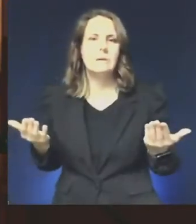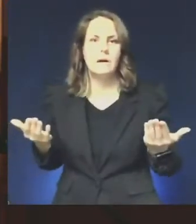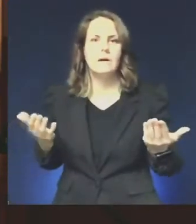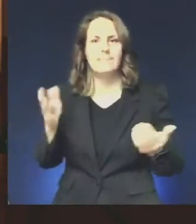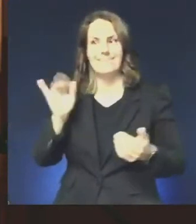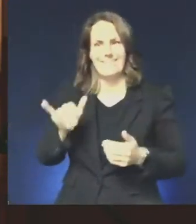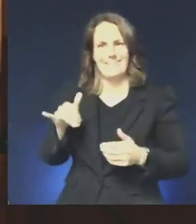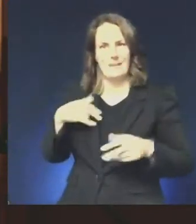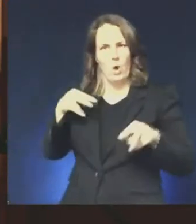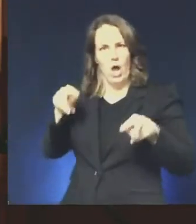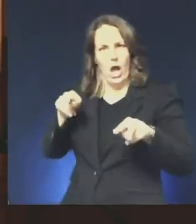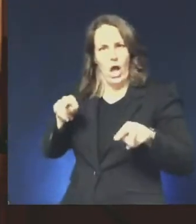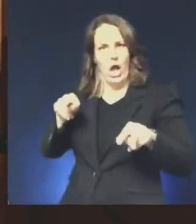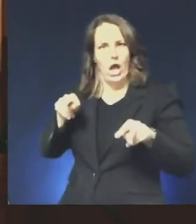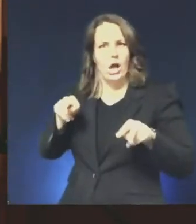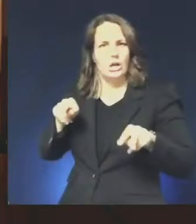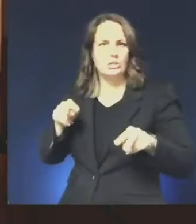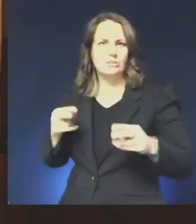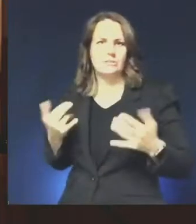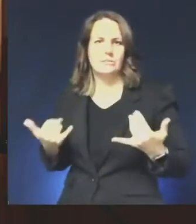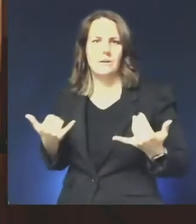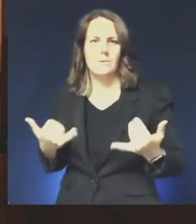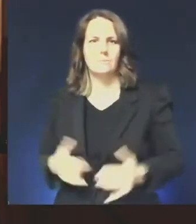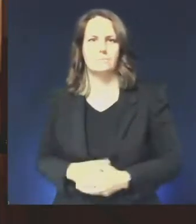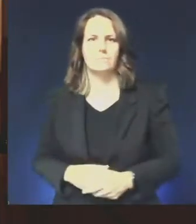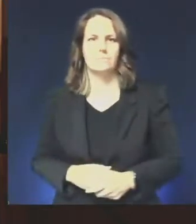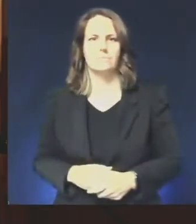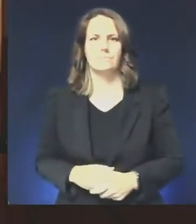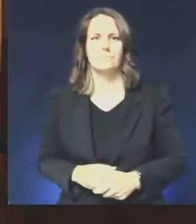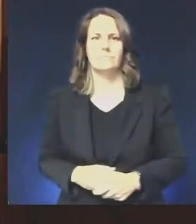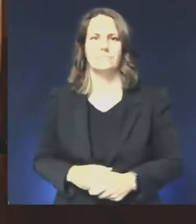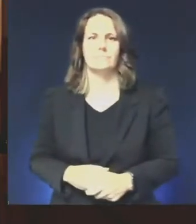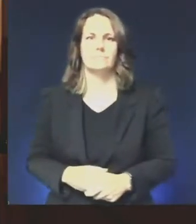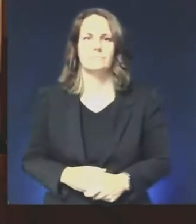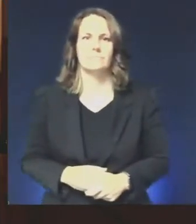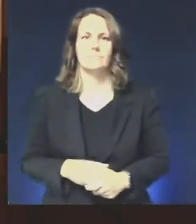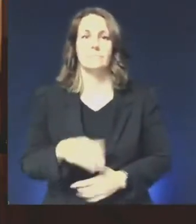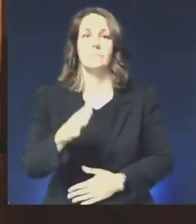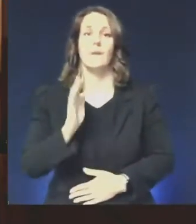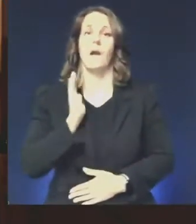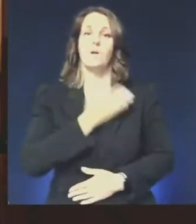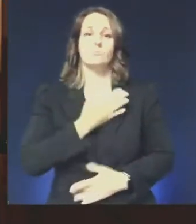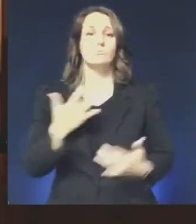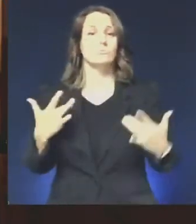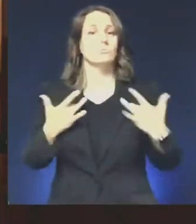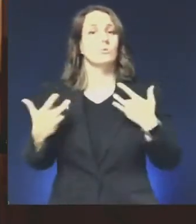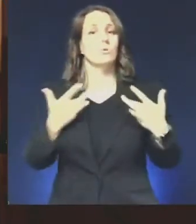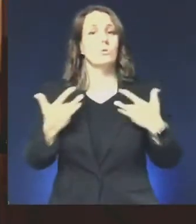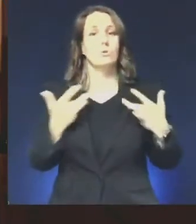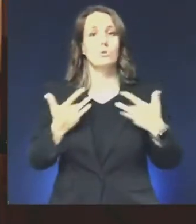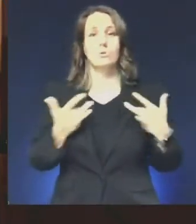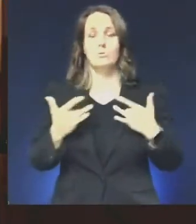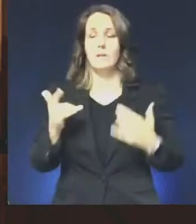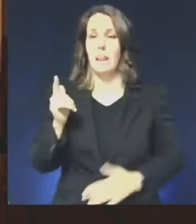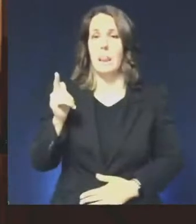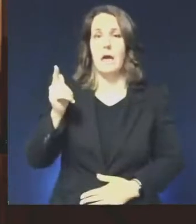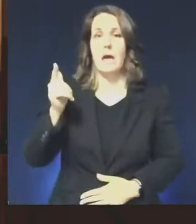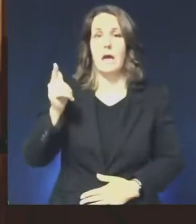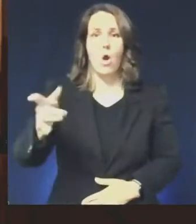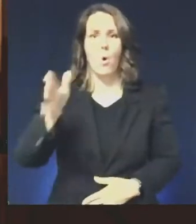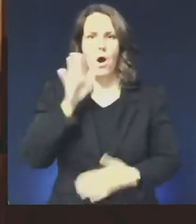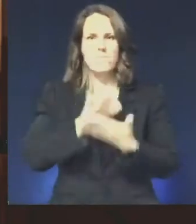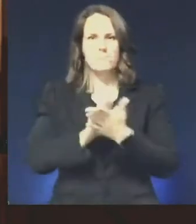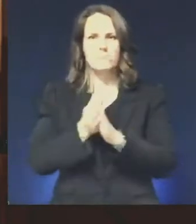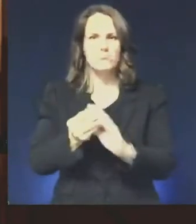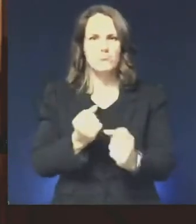new variant could be resistant to vaccine, resistant to treatments, even more